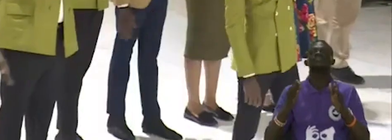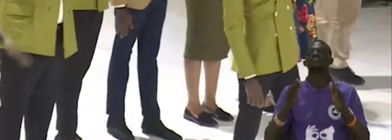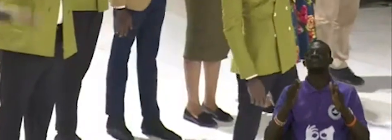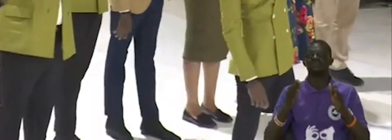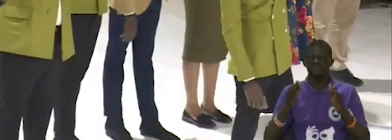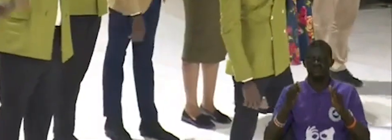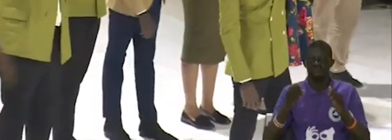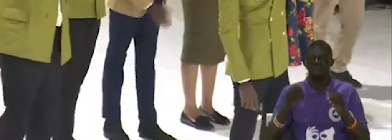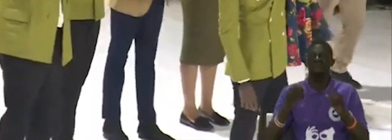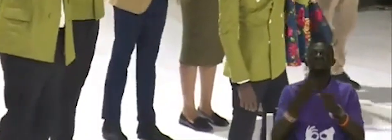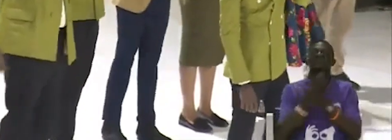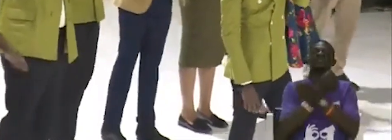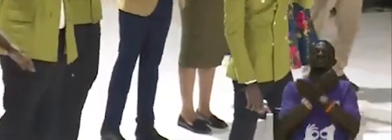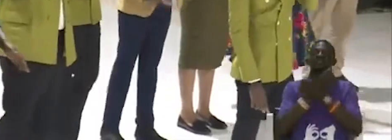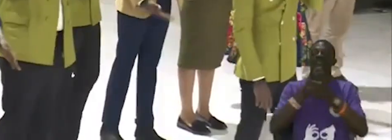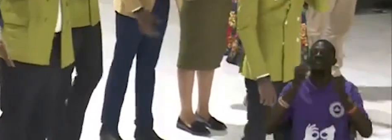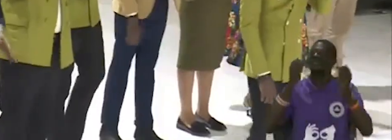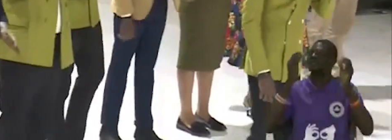Savior, O Savior.